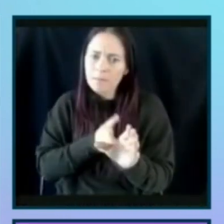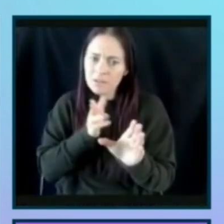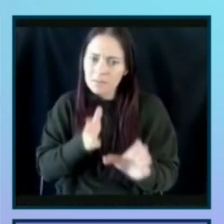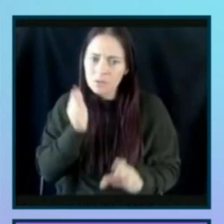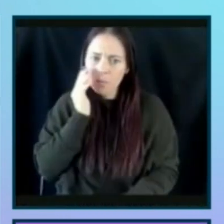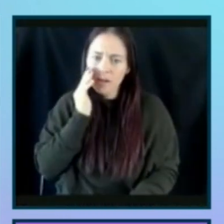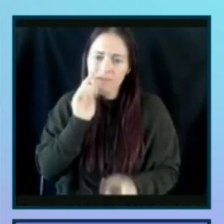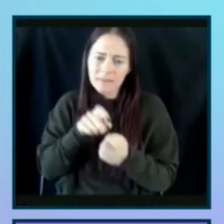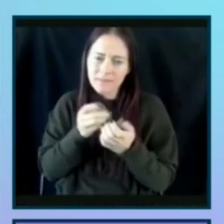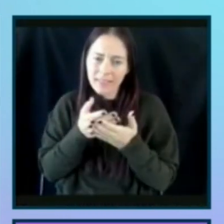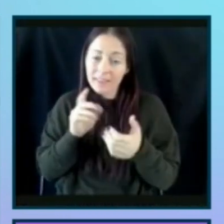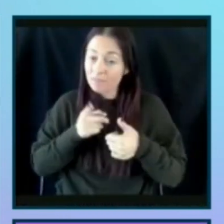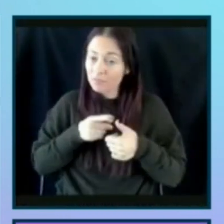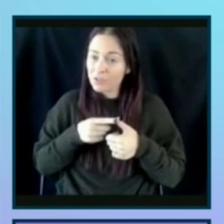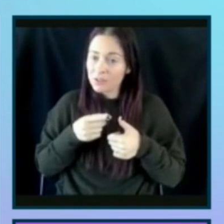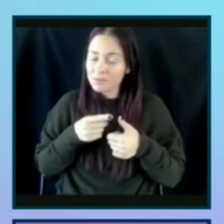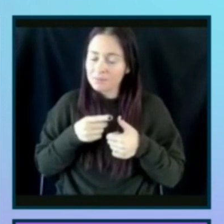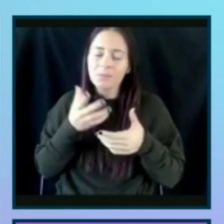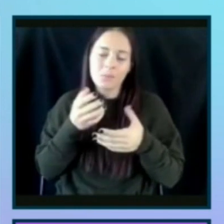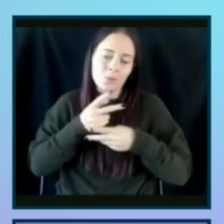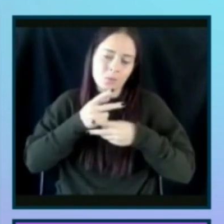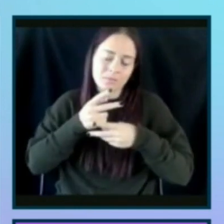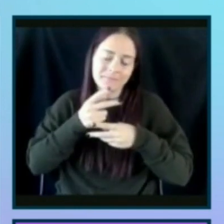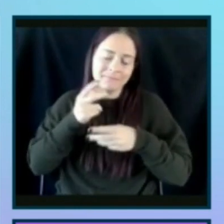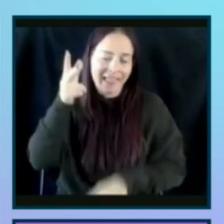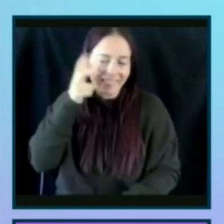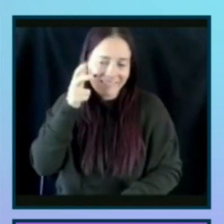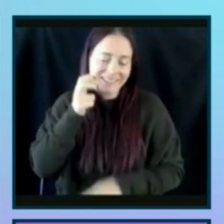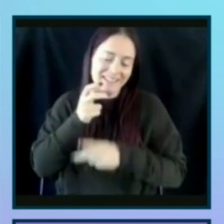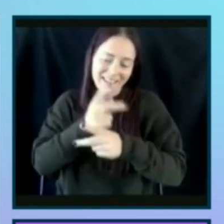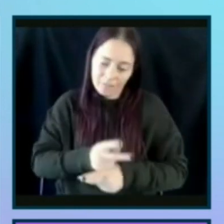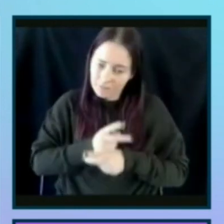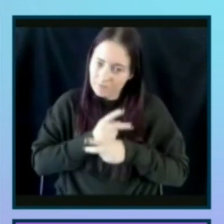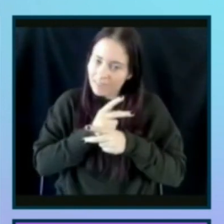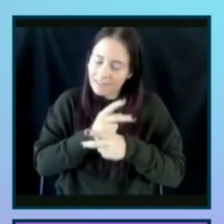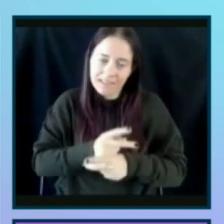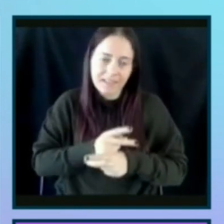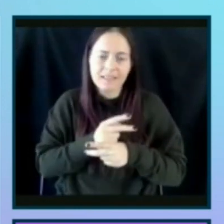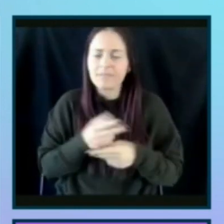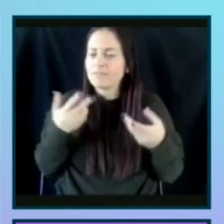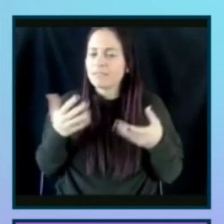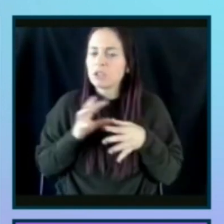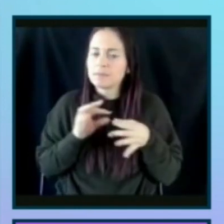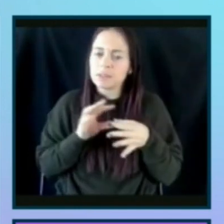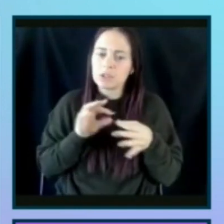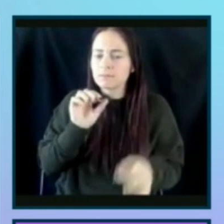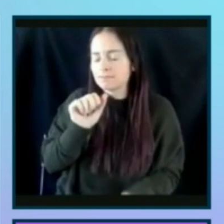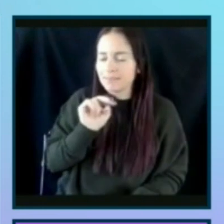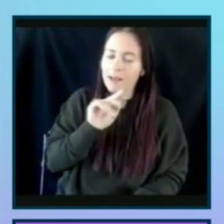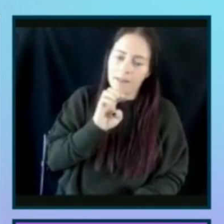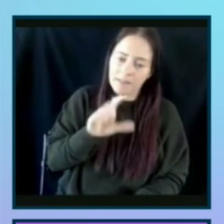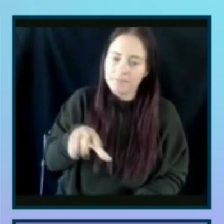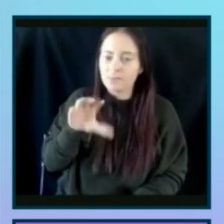So the first thing is to listen carefully. As is already mentioned by Annabelle and Courtney,